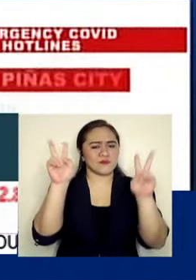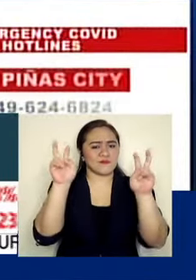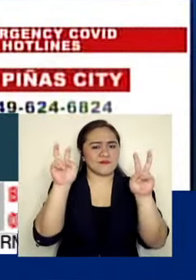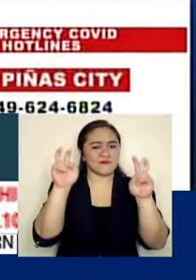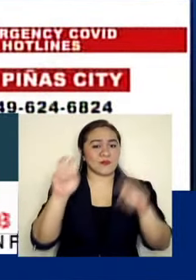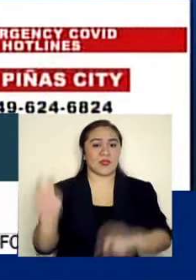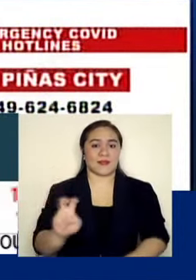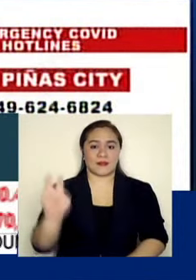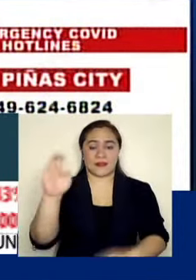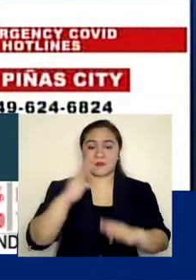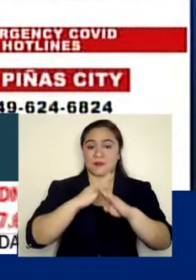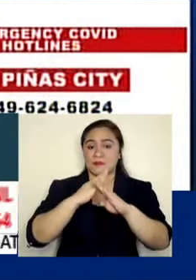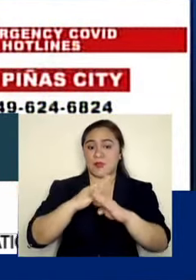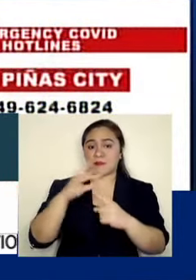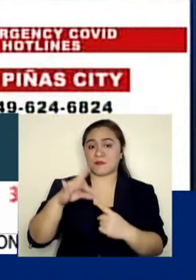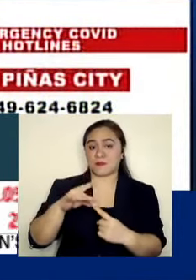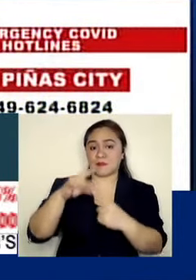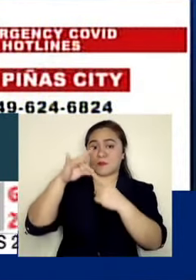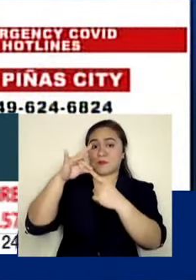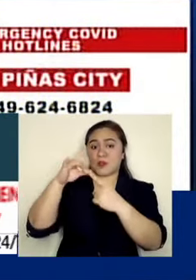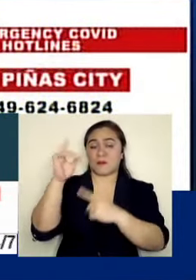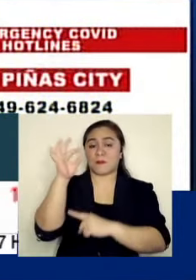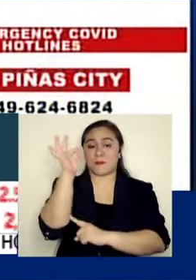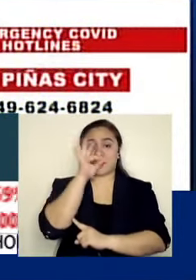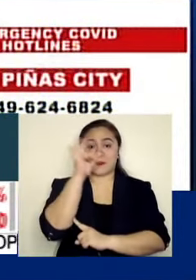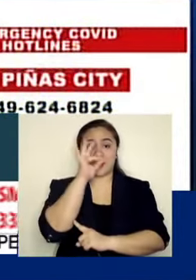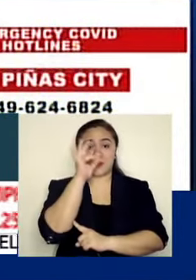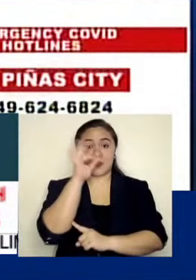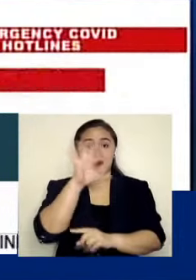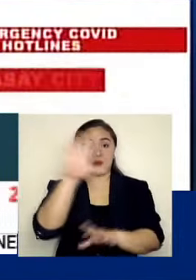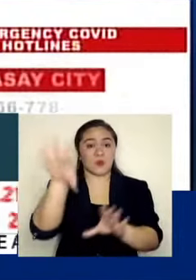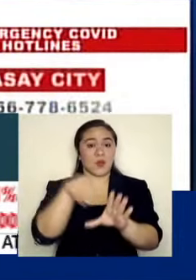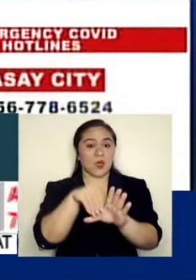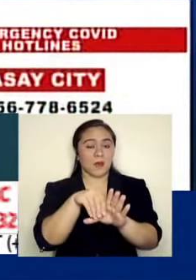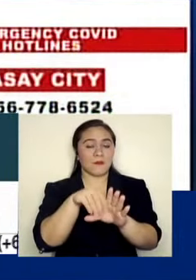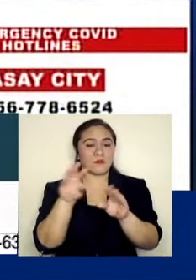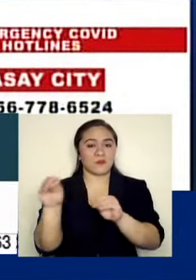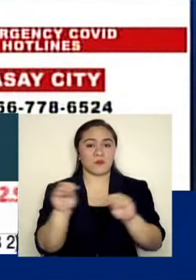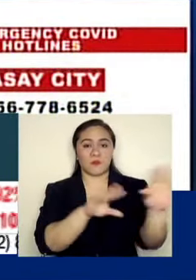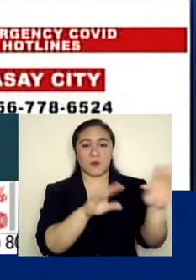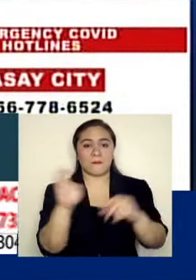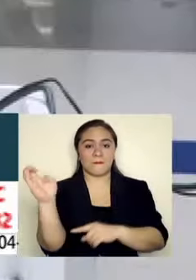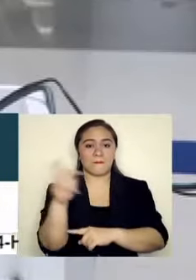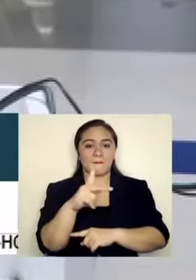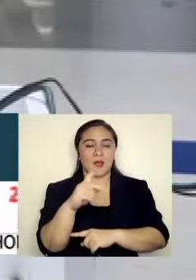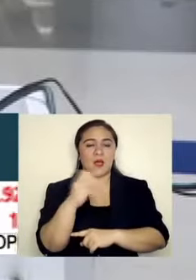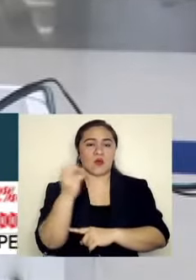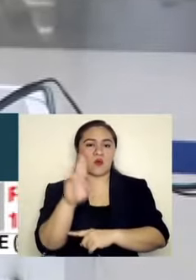exception na yung mga Pilipino nakabahagi ng repatriation and special commercial flights.